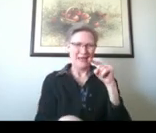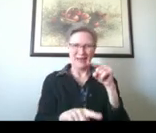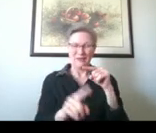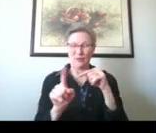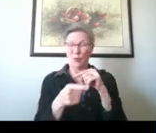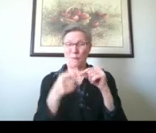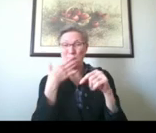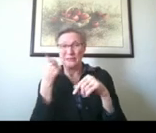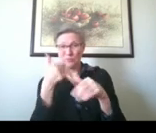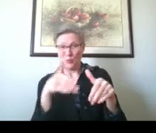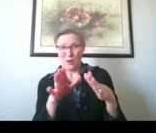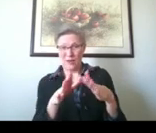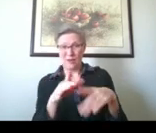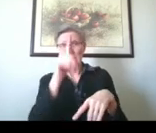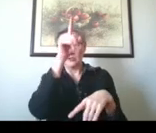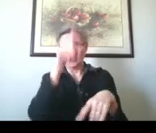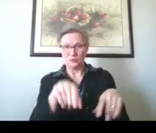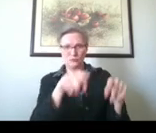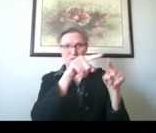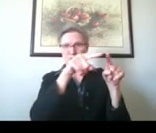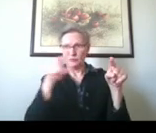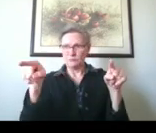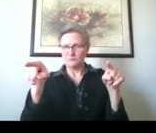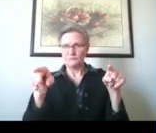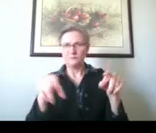a circle is doing this.